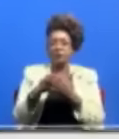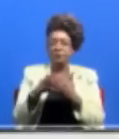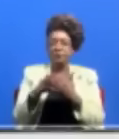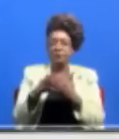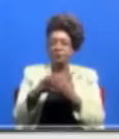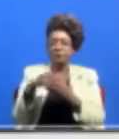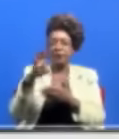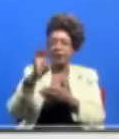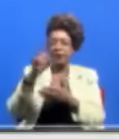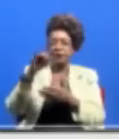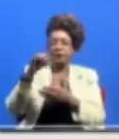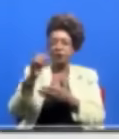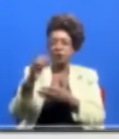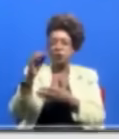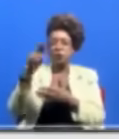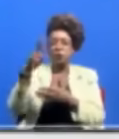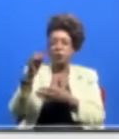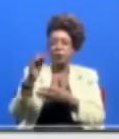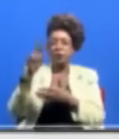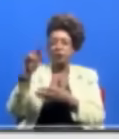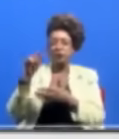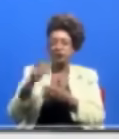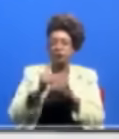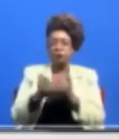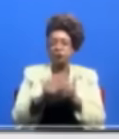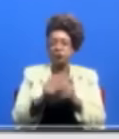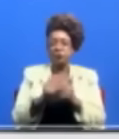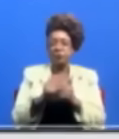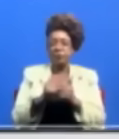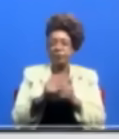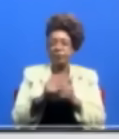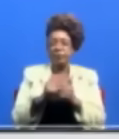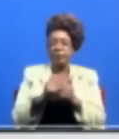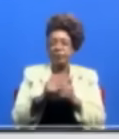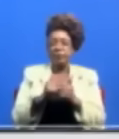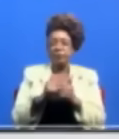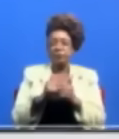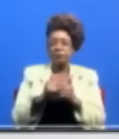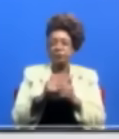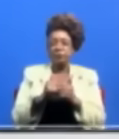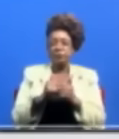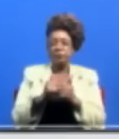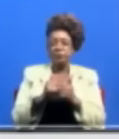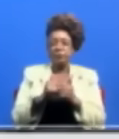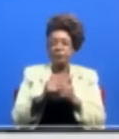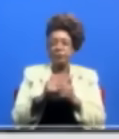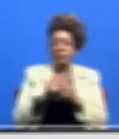the family. Elijah Owuku, NTV Sport.